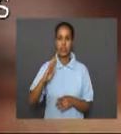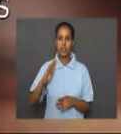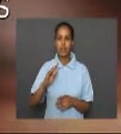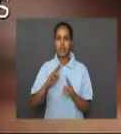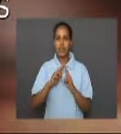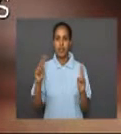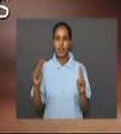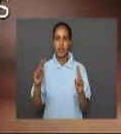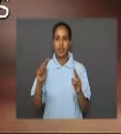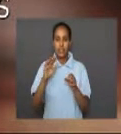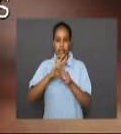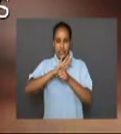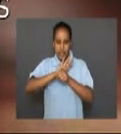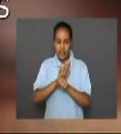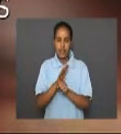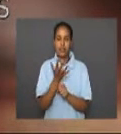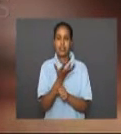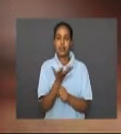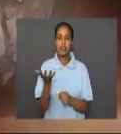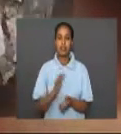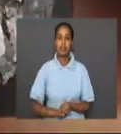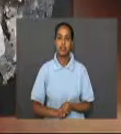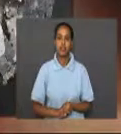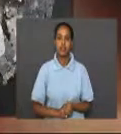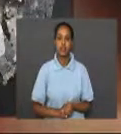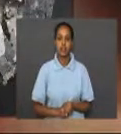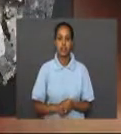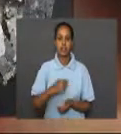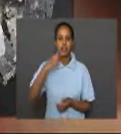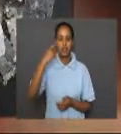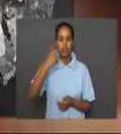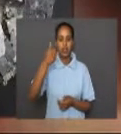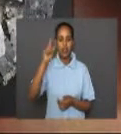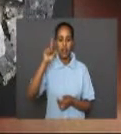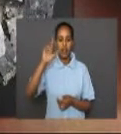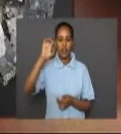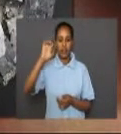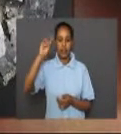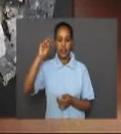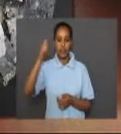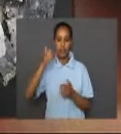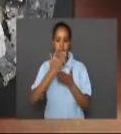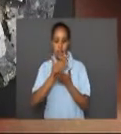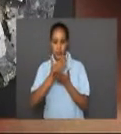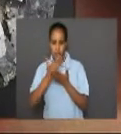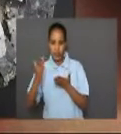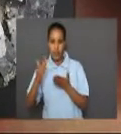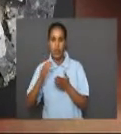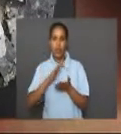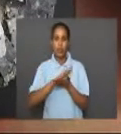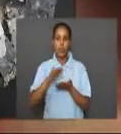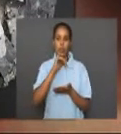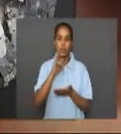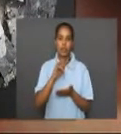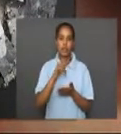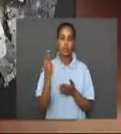to make alloys. I'm sure you have seen tin plate many times because